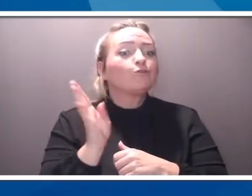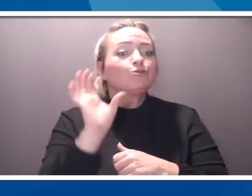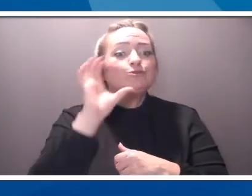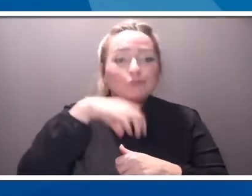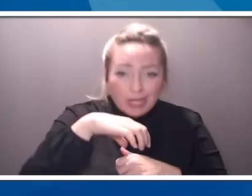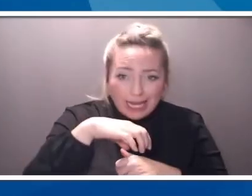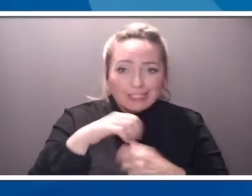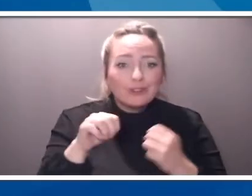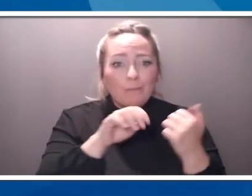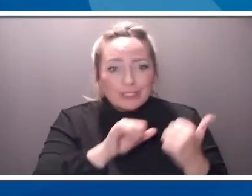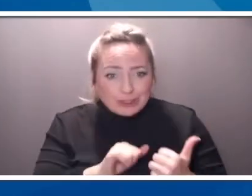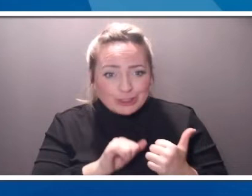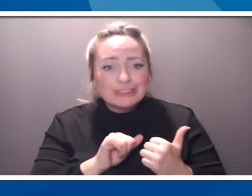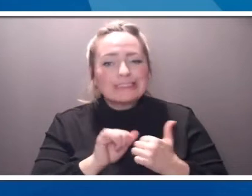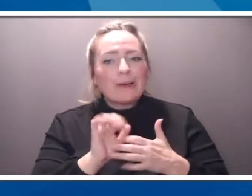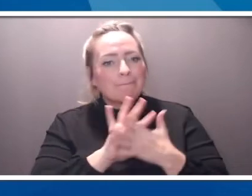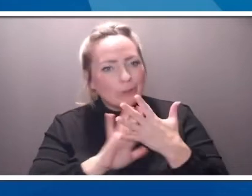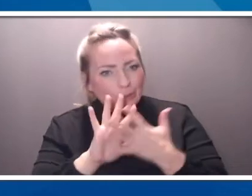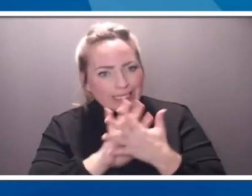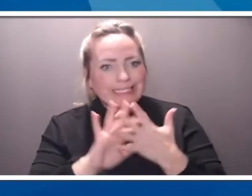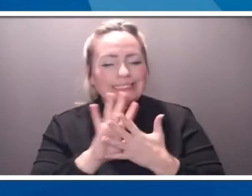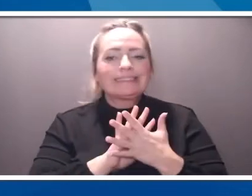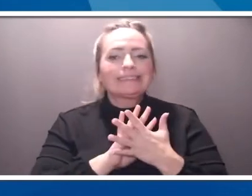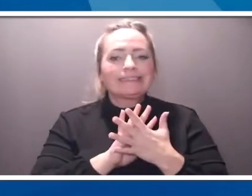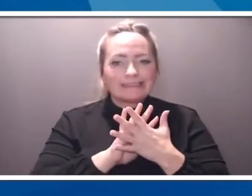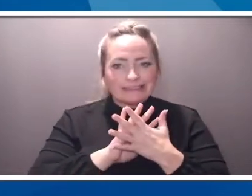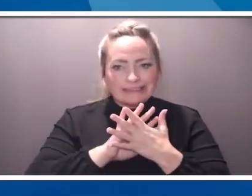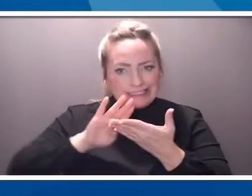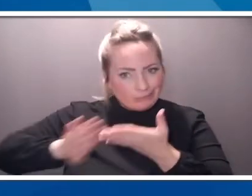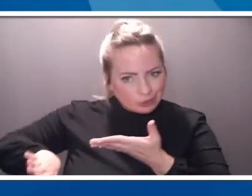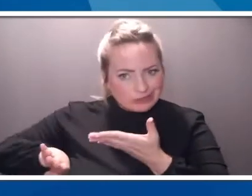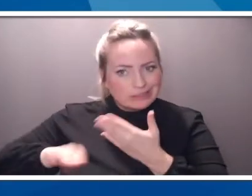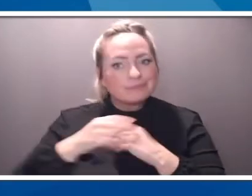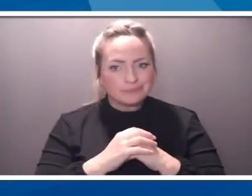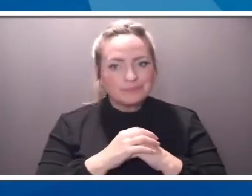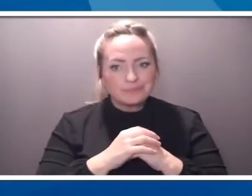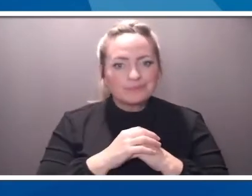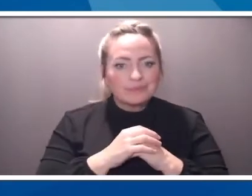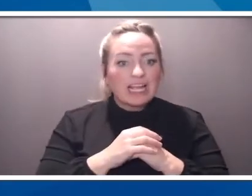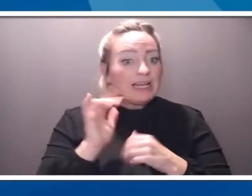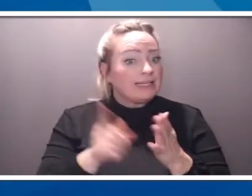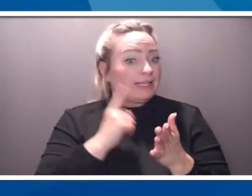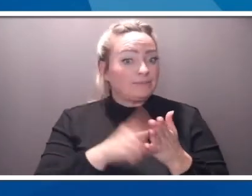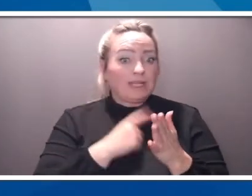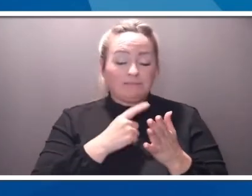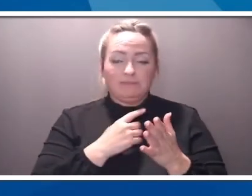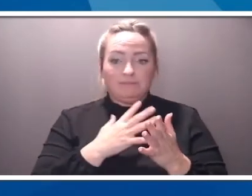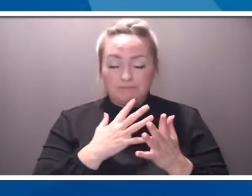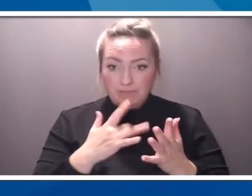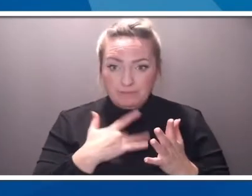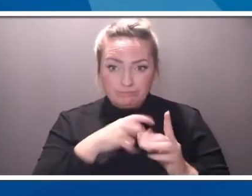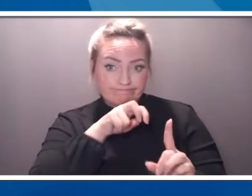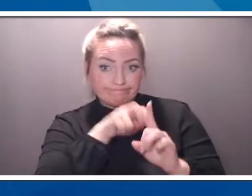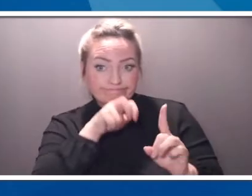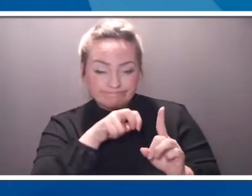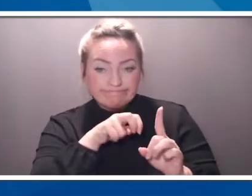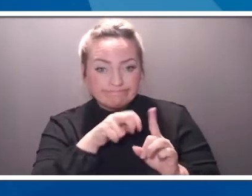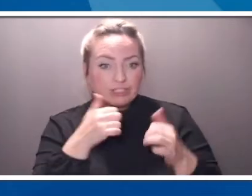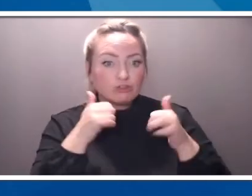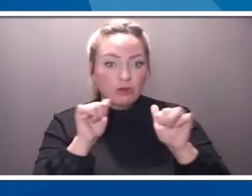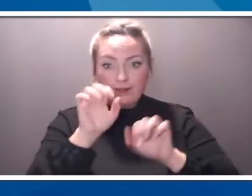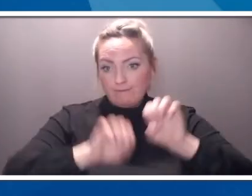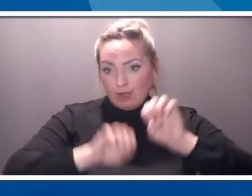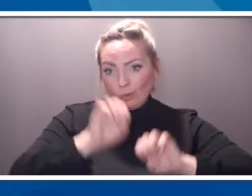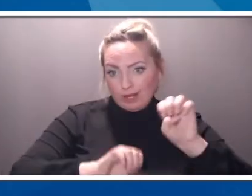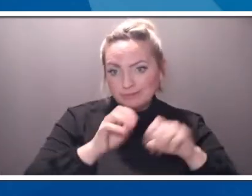WCAG also has quite a few strange omissions and ambiguities and exemptions that sometimes catch people